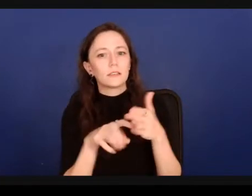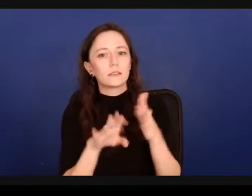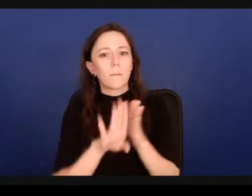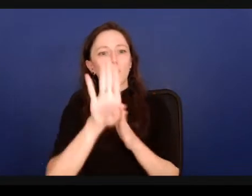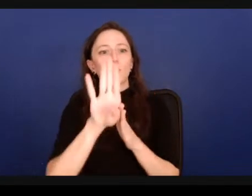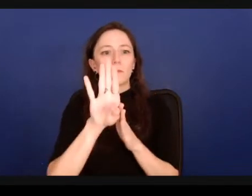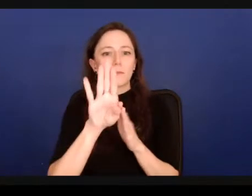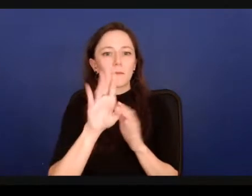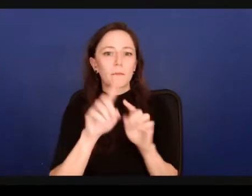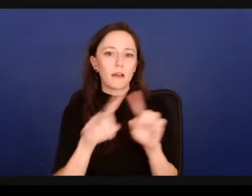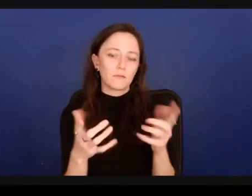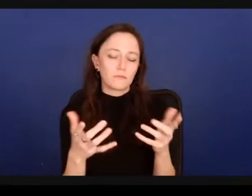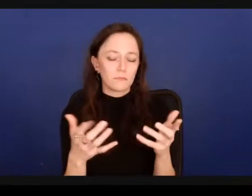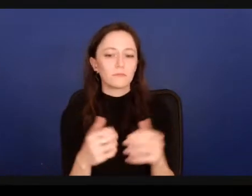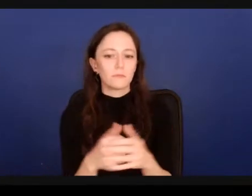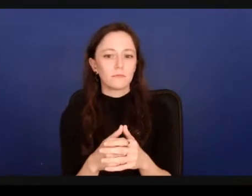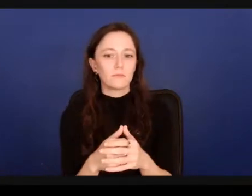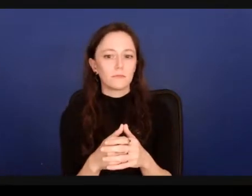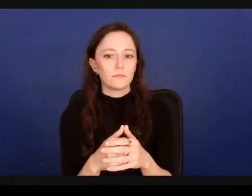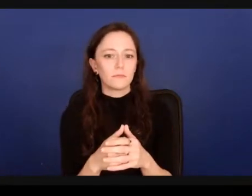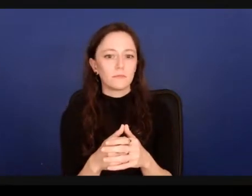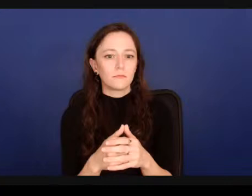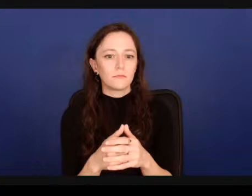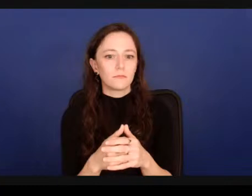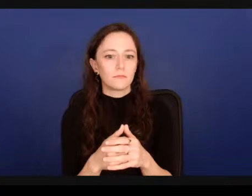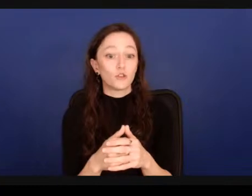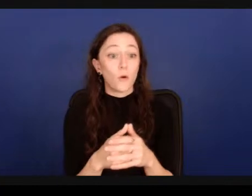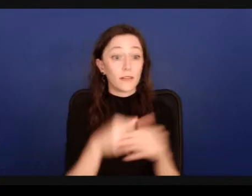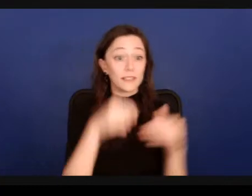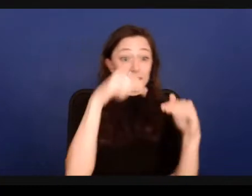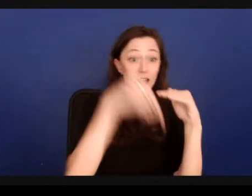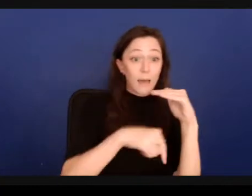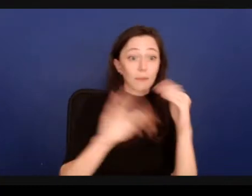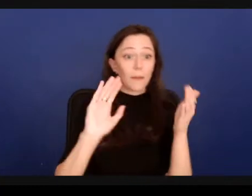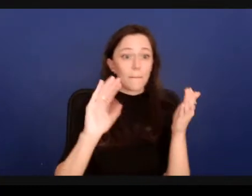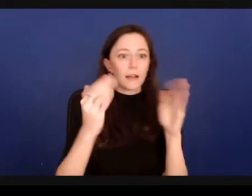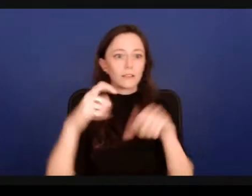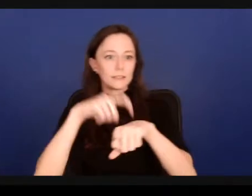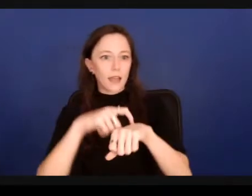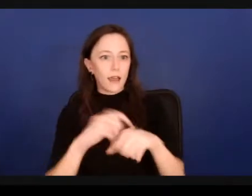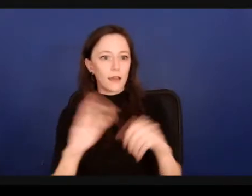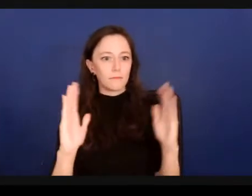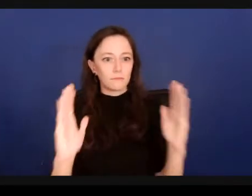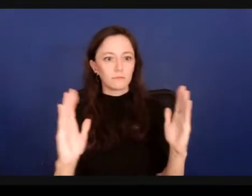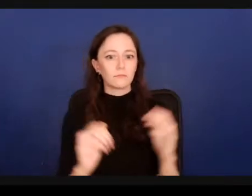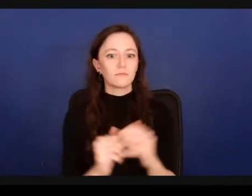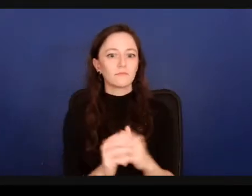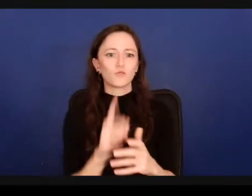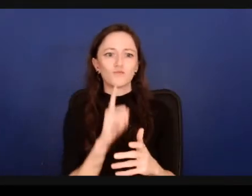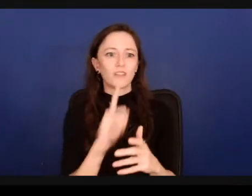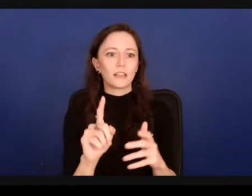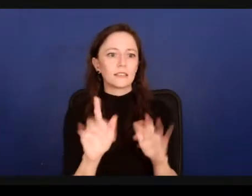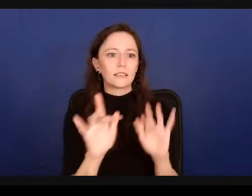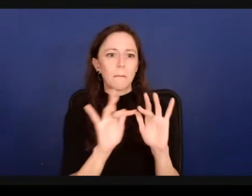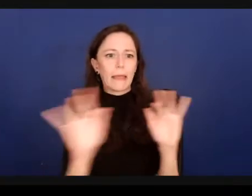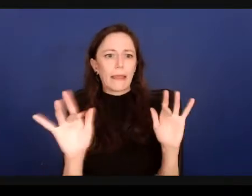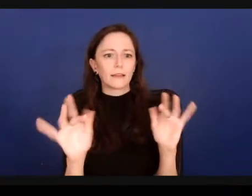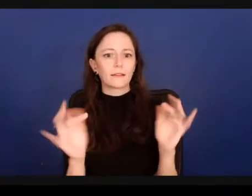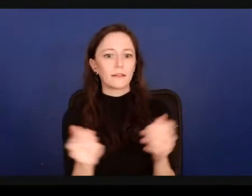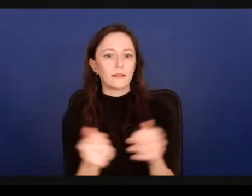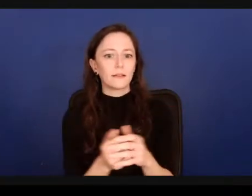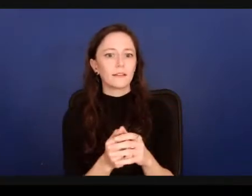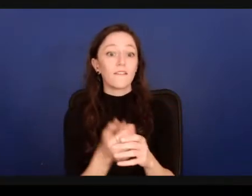tilt story. Our depth versus time for the last week is very blank. A couple of very deep earthquakes,